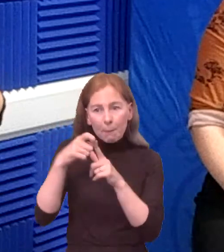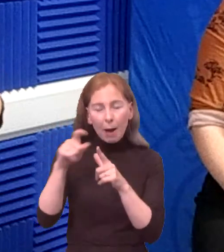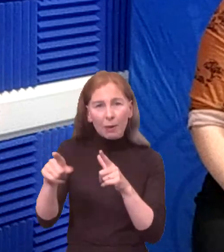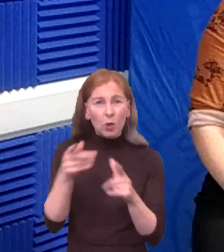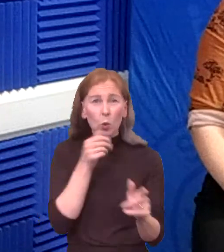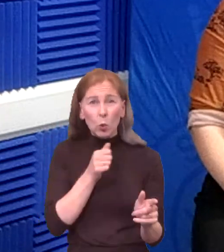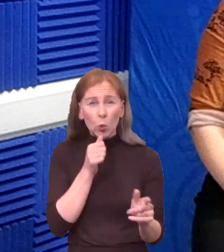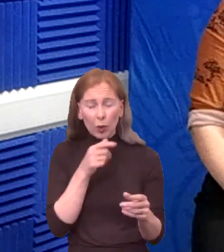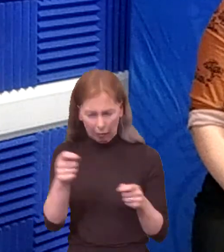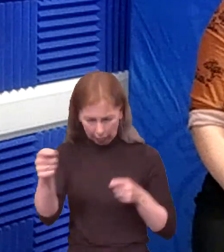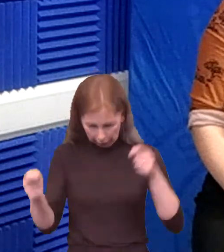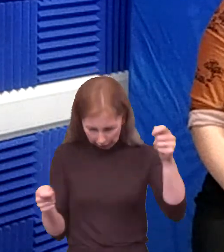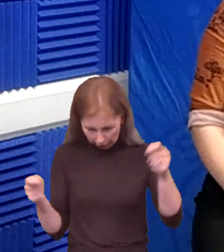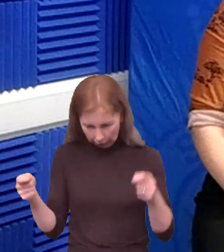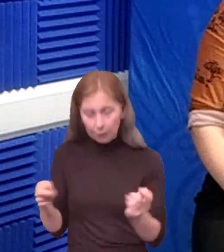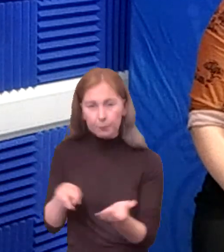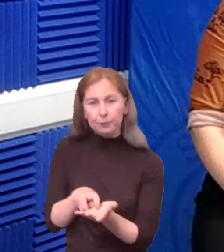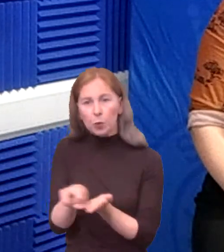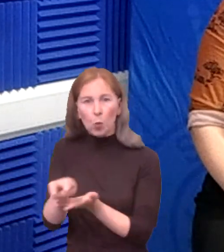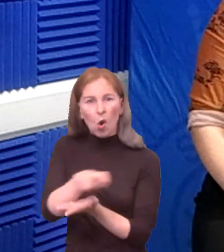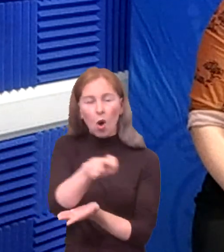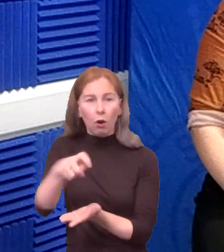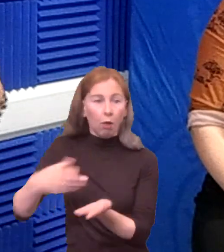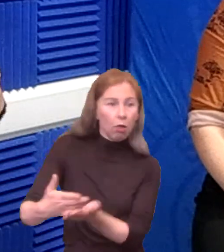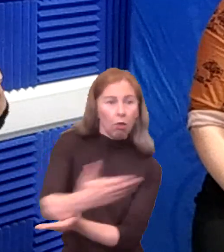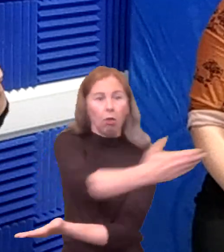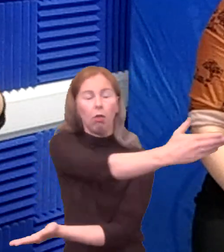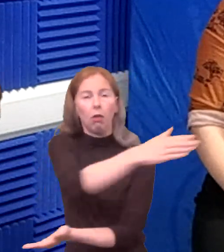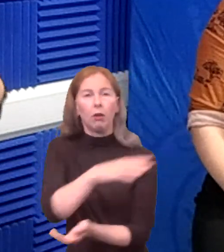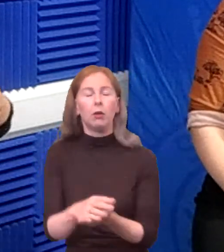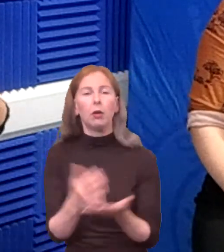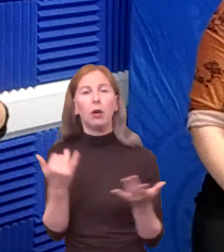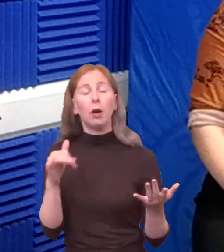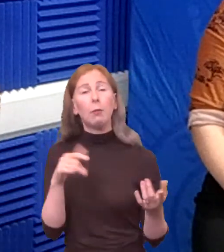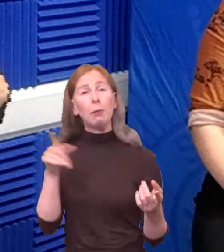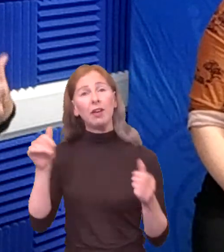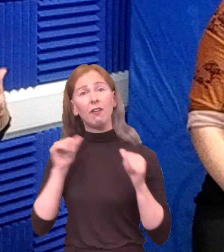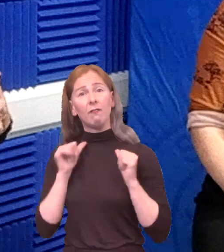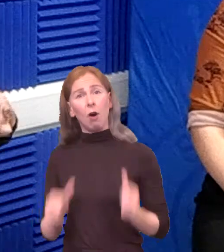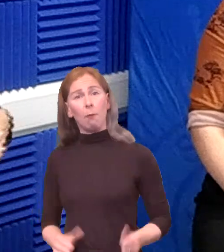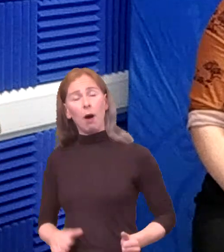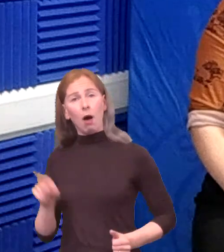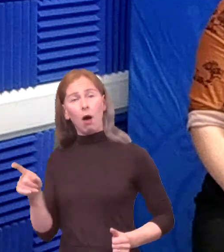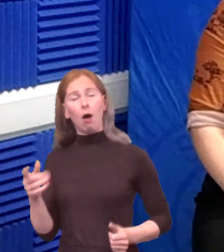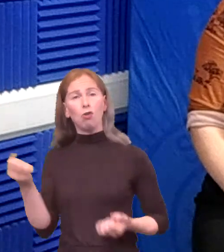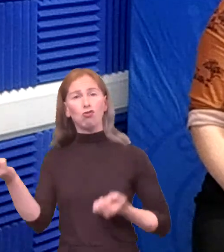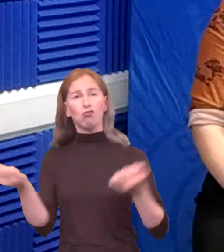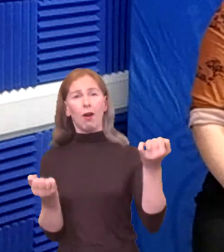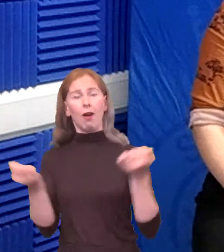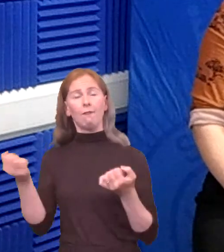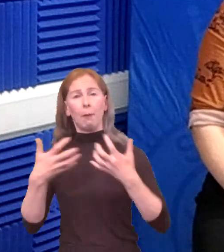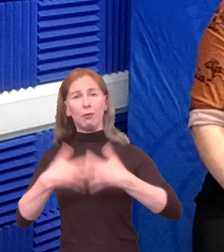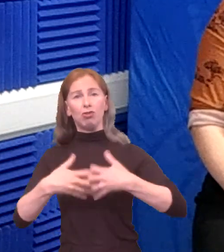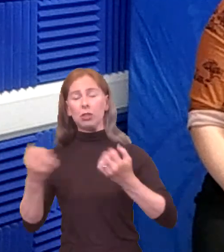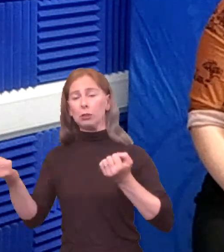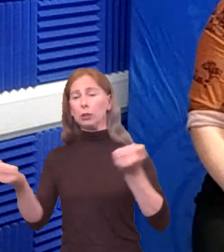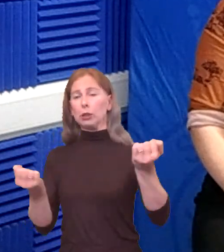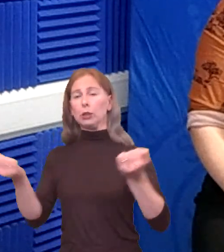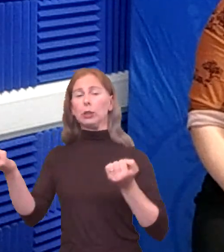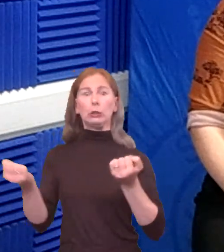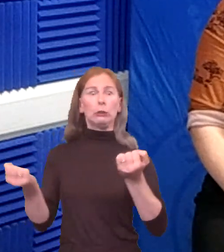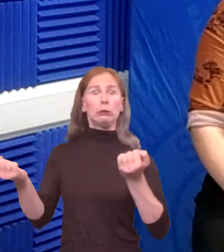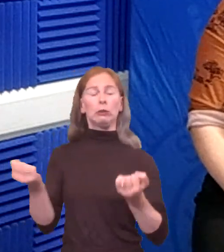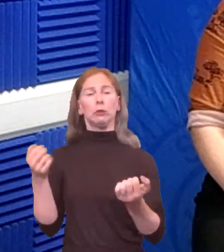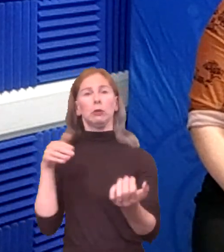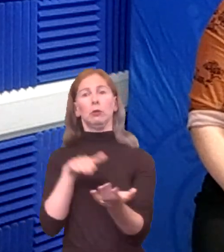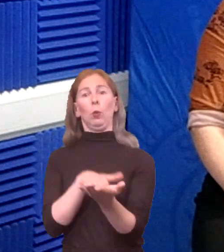moving vehicles, and if those drivers aren't expecting to see a family having a picnic or wandering around, that can have some really big health and safety